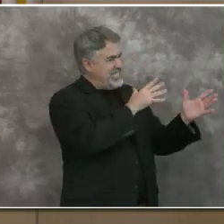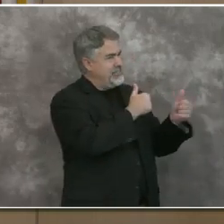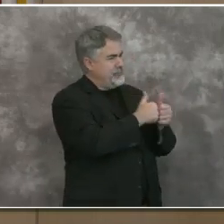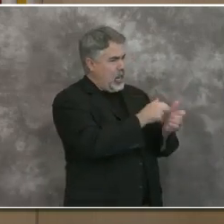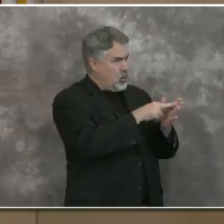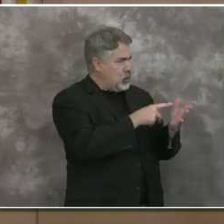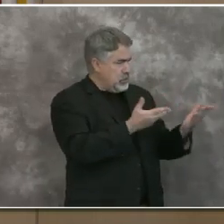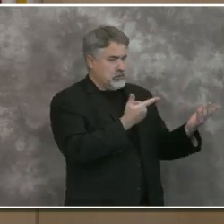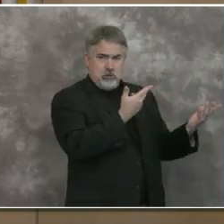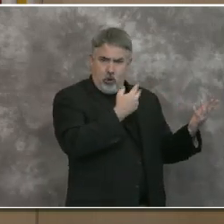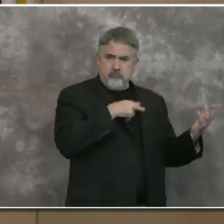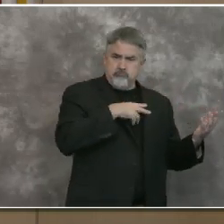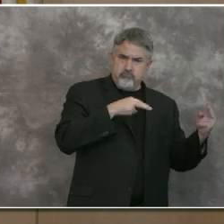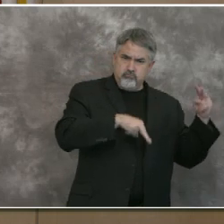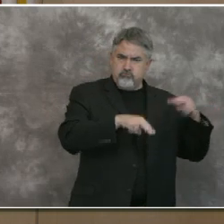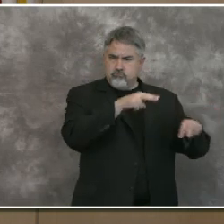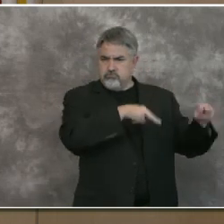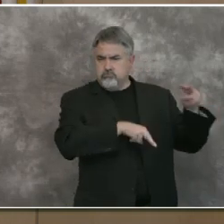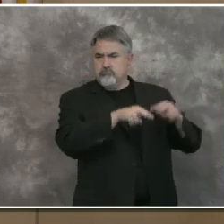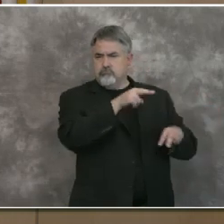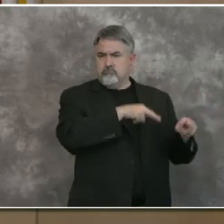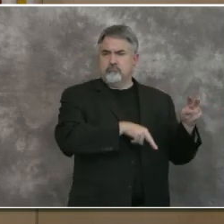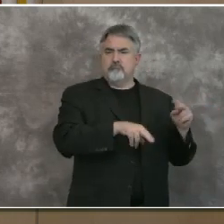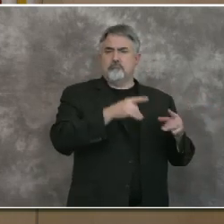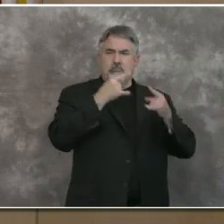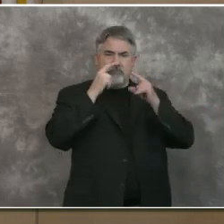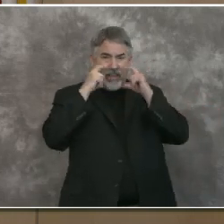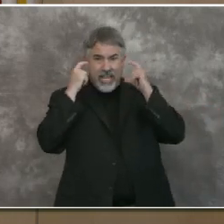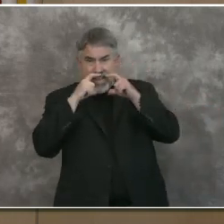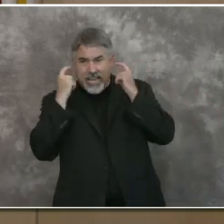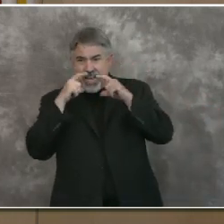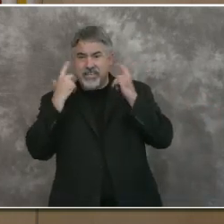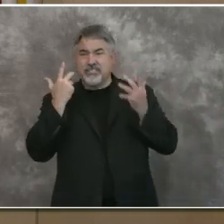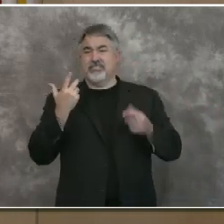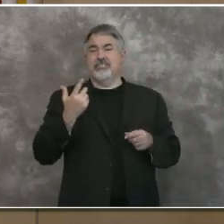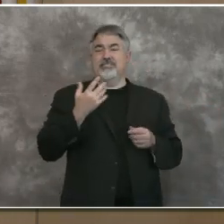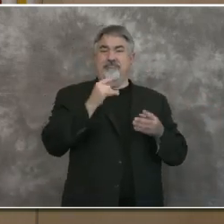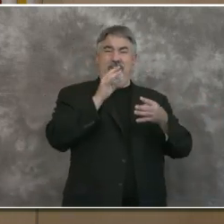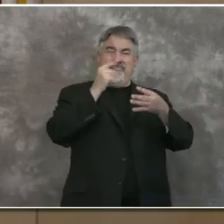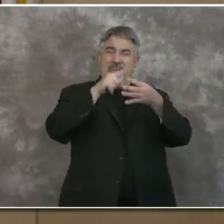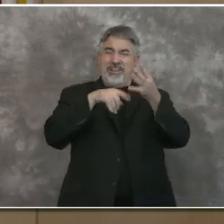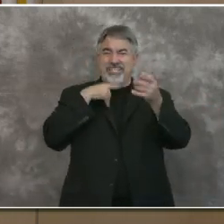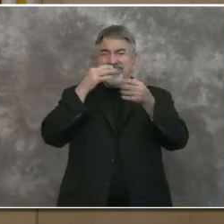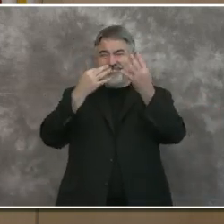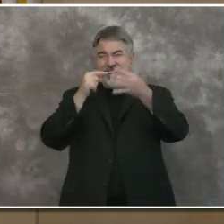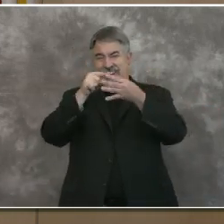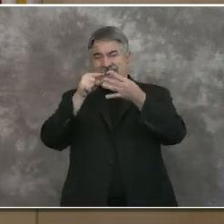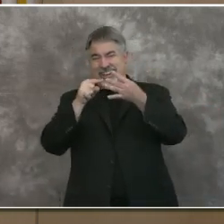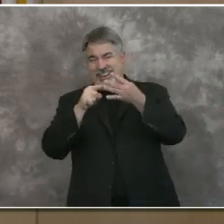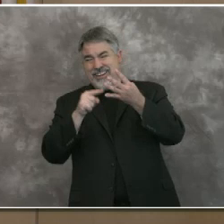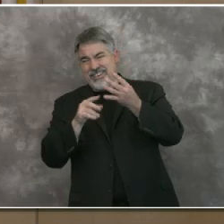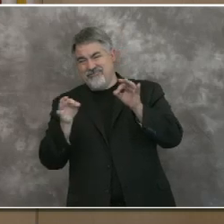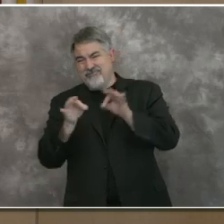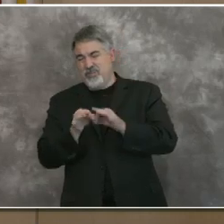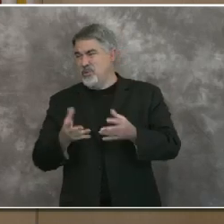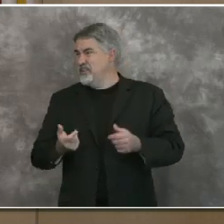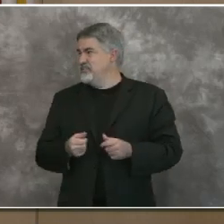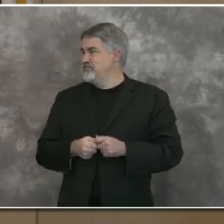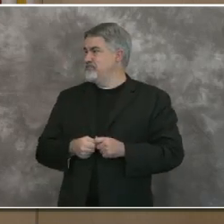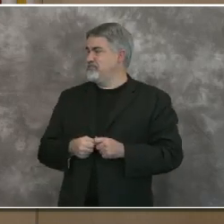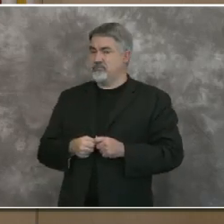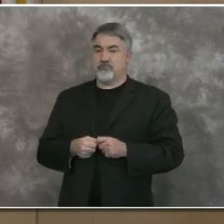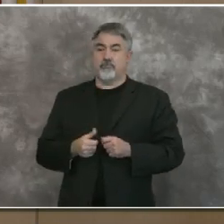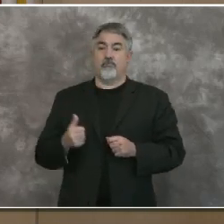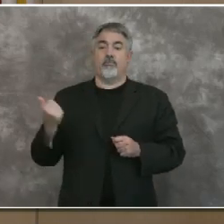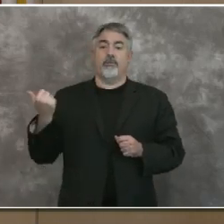distancing strategies, masking, and those 4 strategies that I talked about at the end of my presentation: hygiene